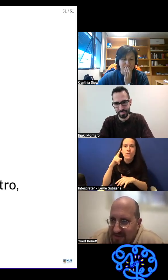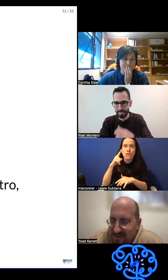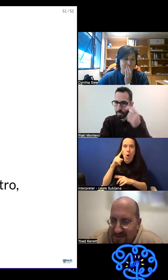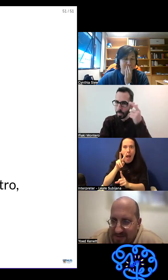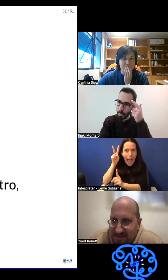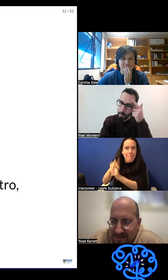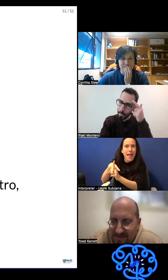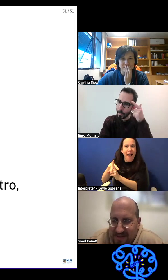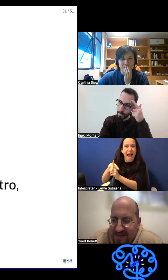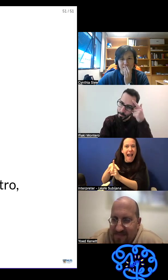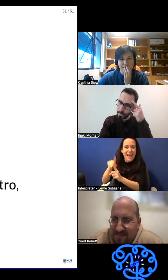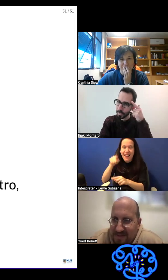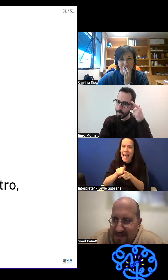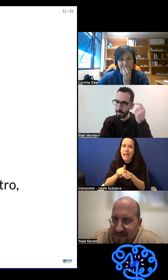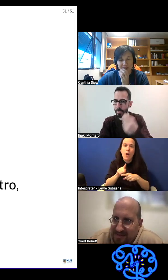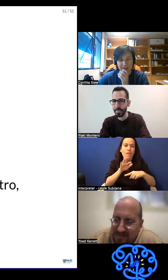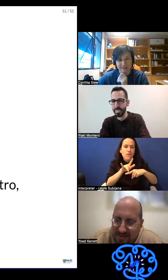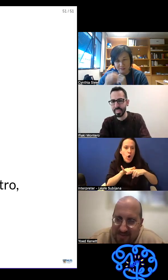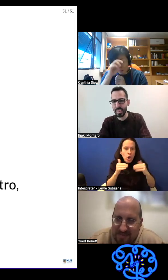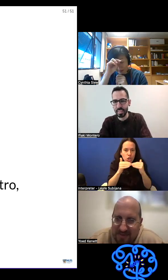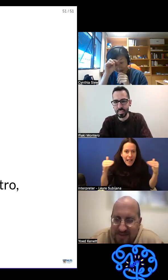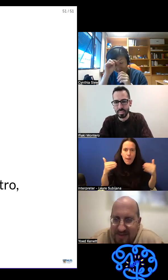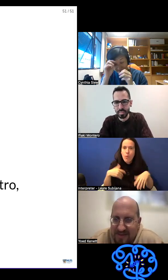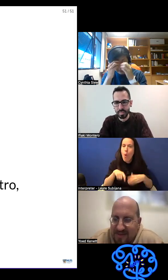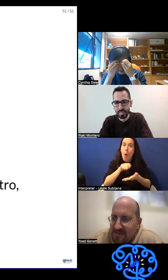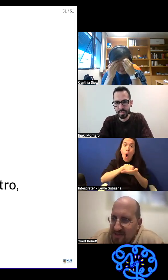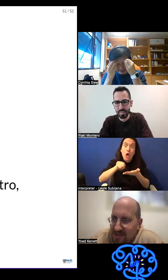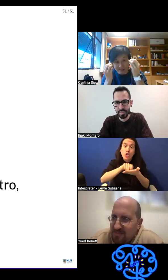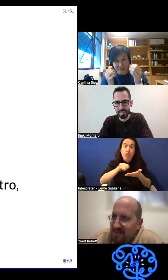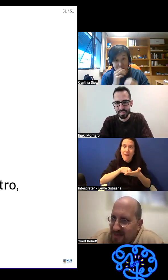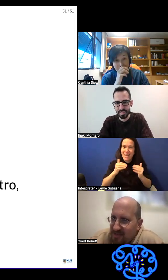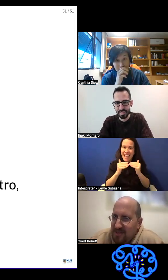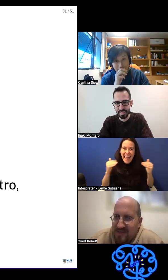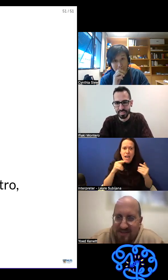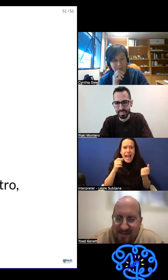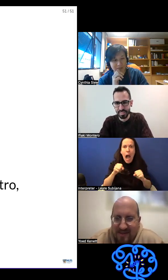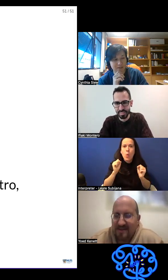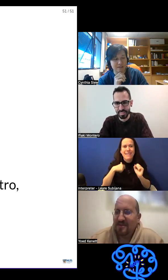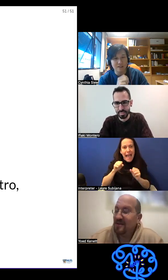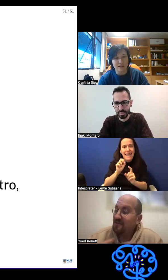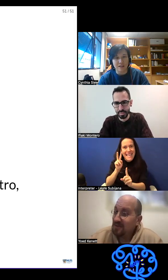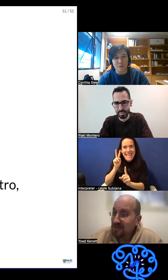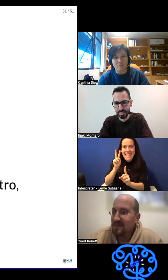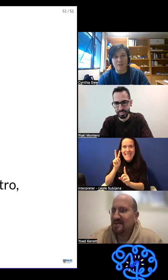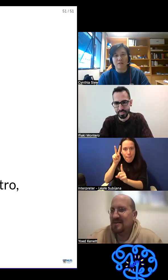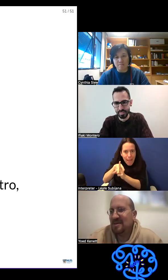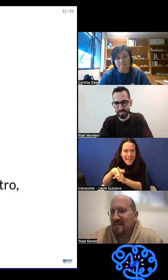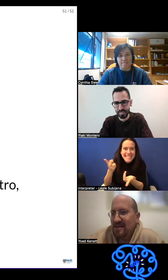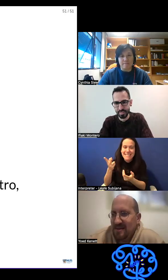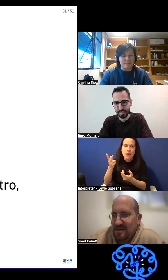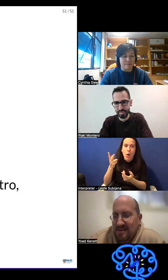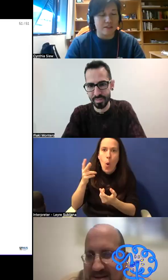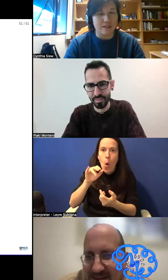phonological level and orthographic to start maybe using this in interventions, implementations, like for learning and